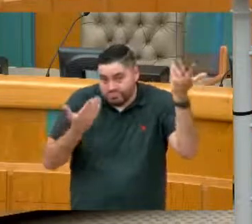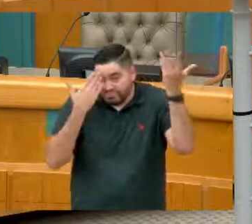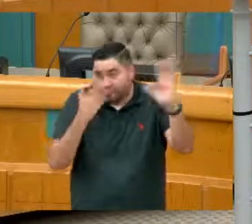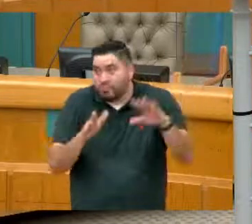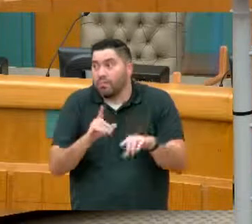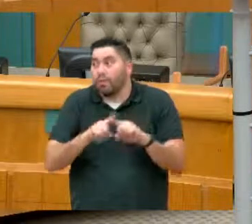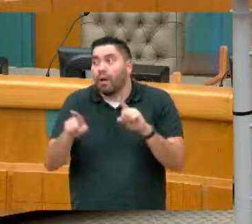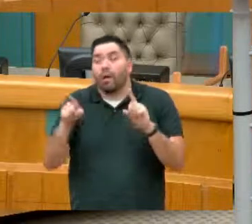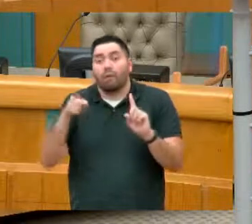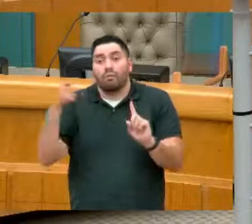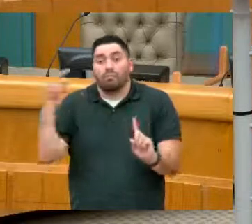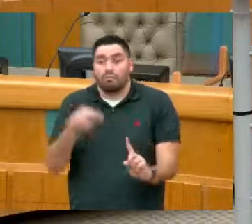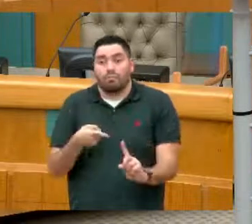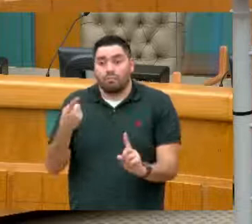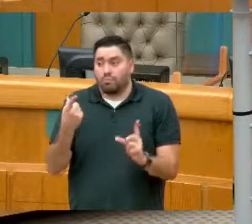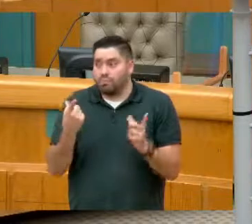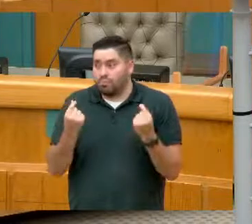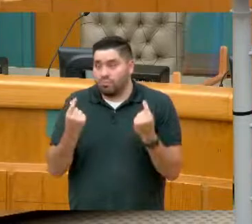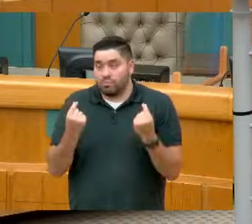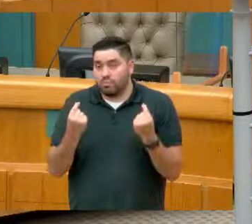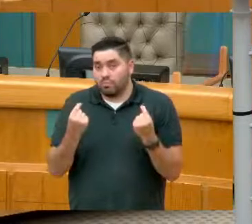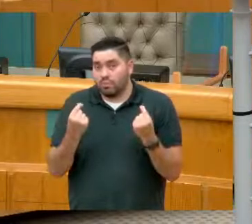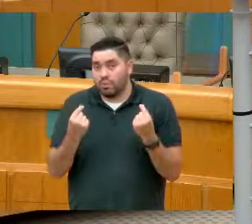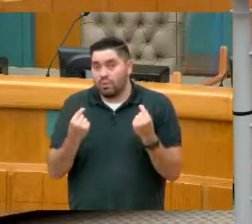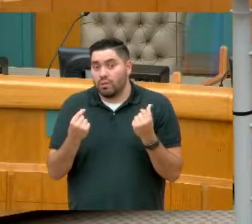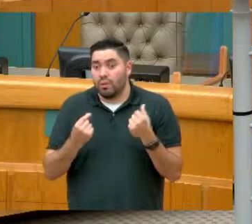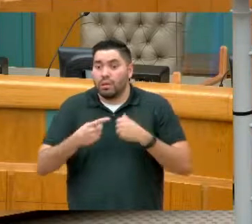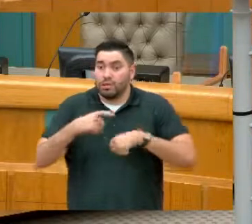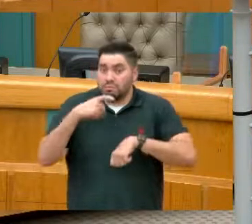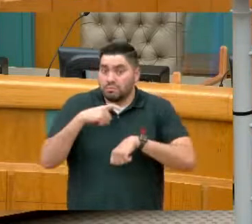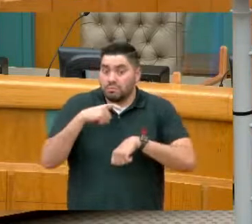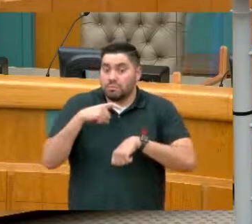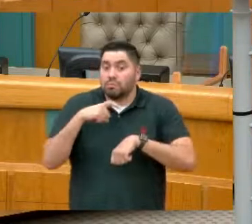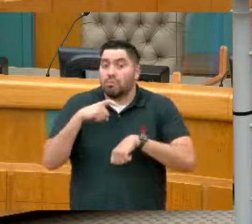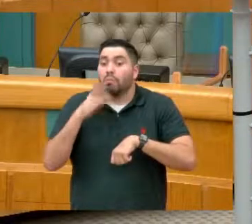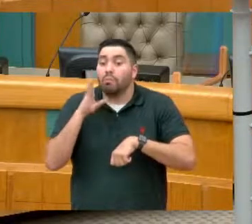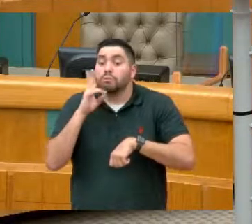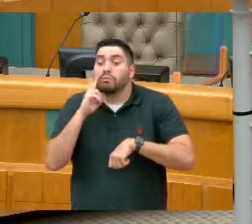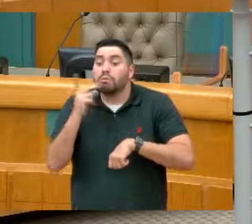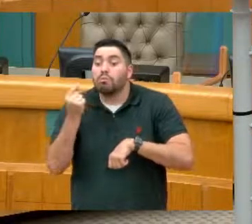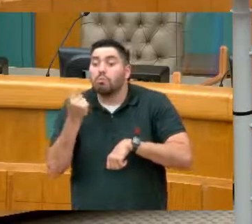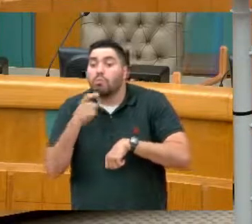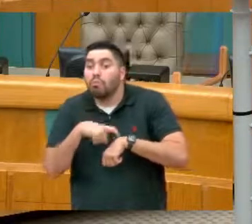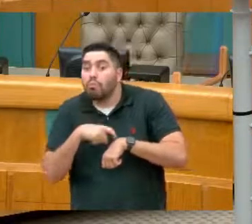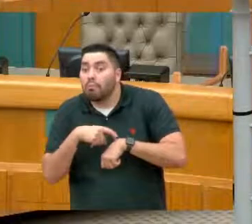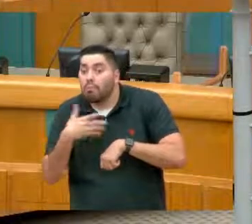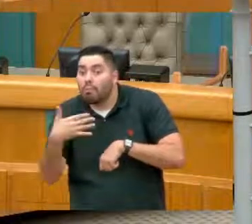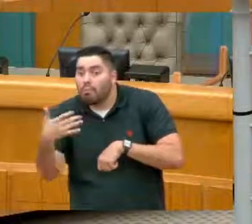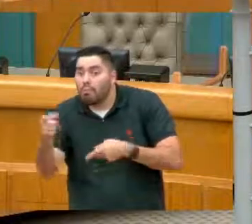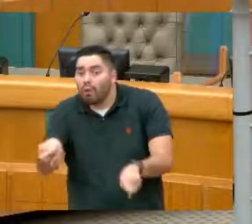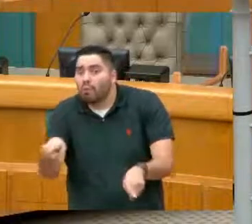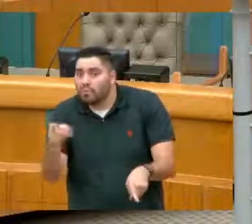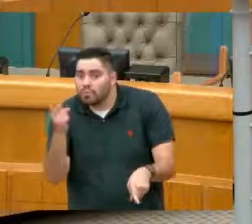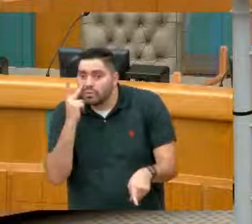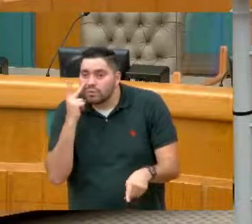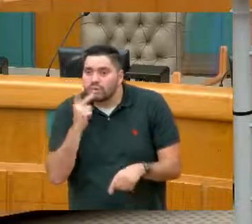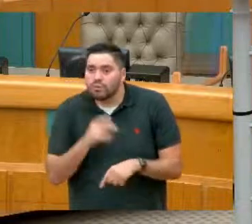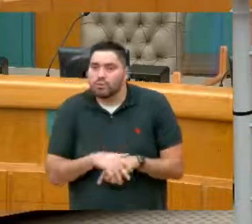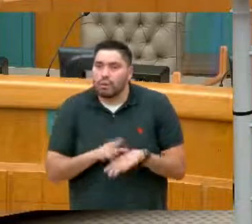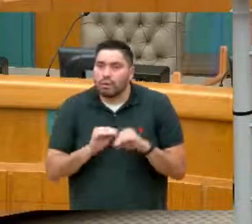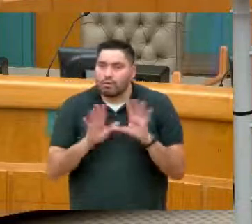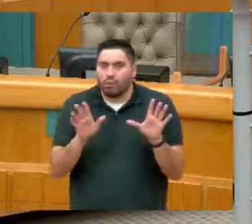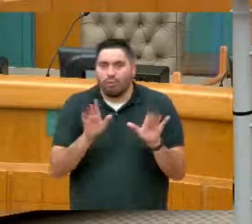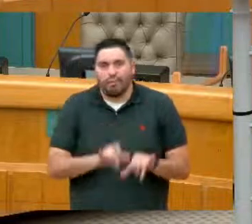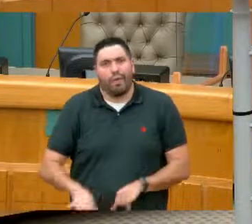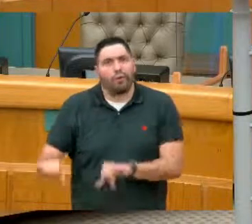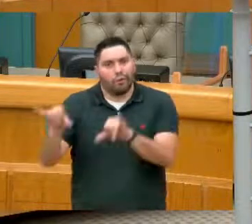on tracking this as closely as we have. And that combined with maybe people here are a little bit